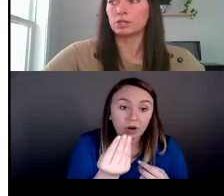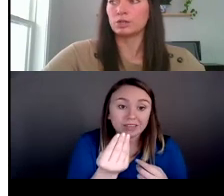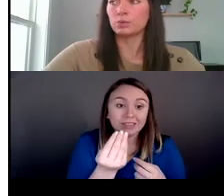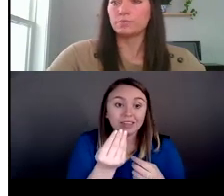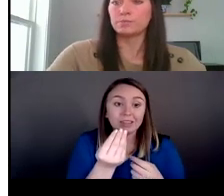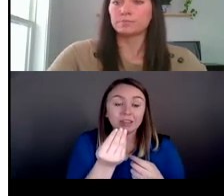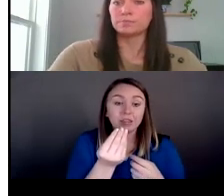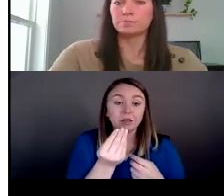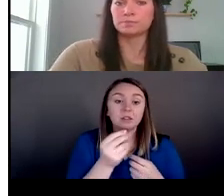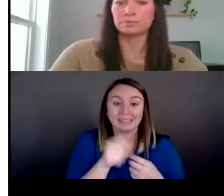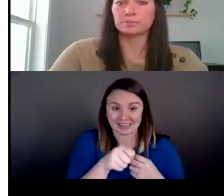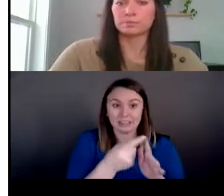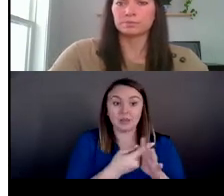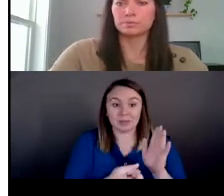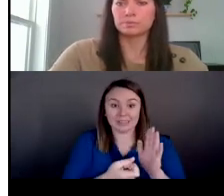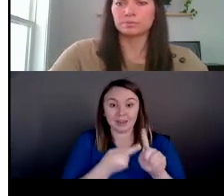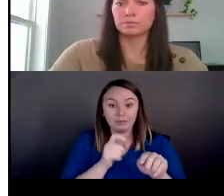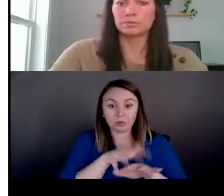as unknown.